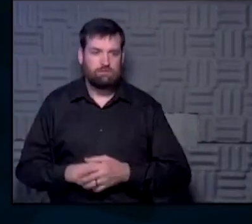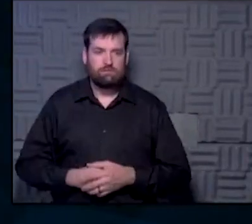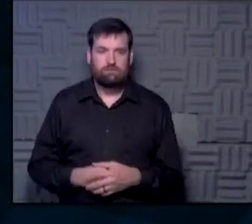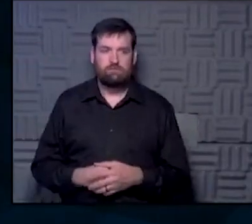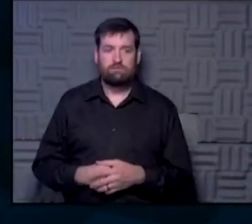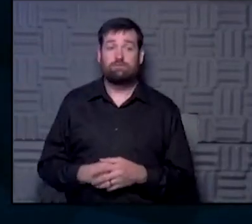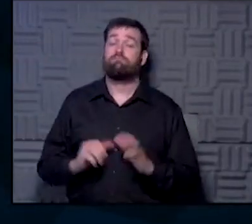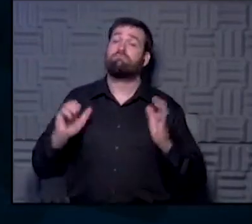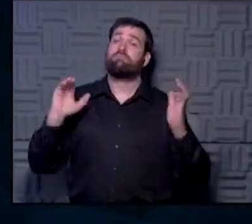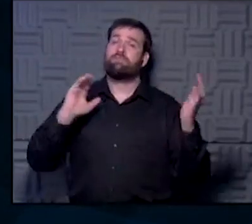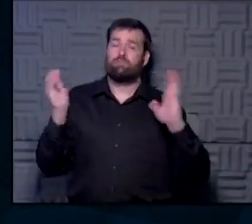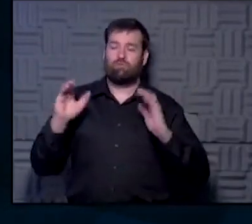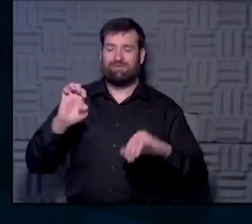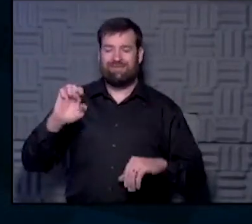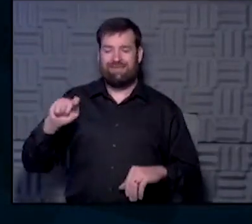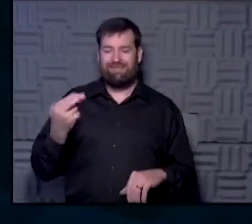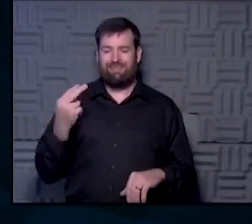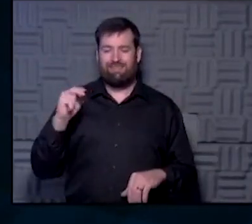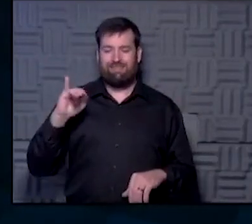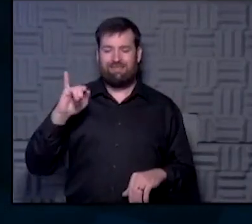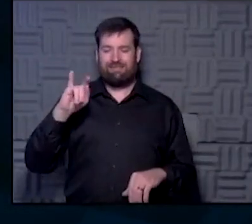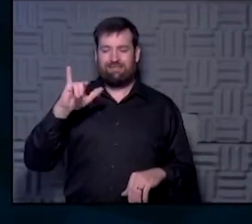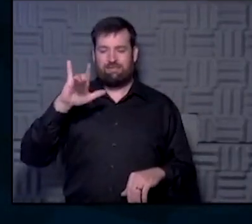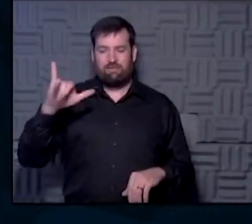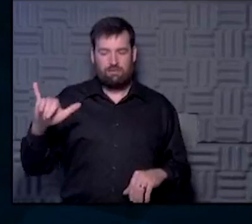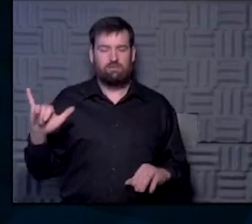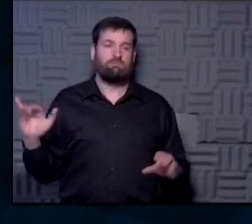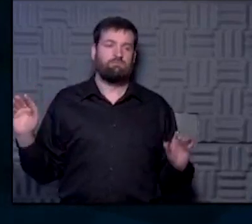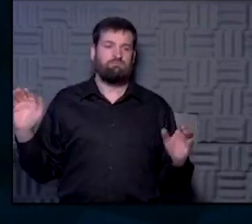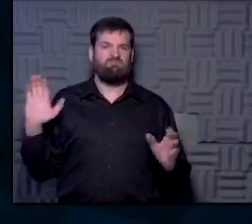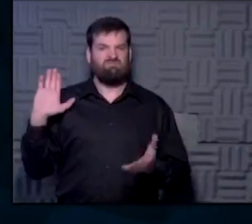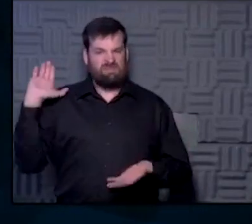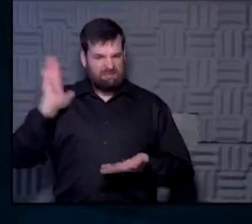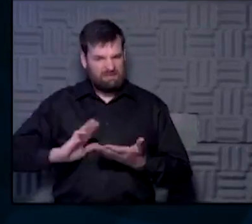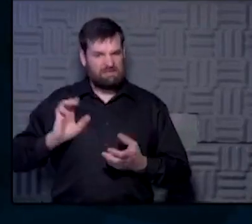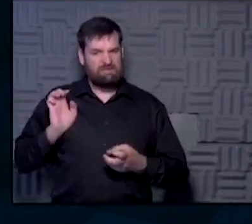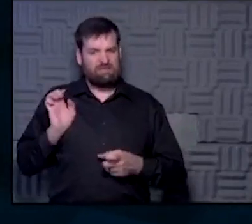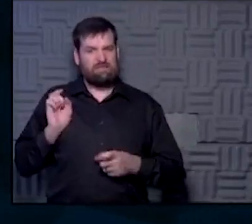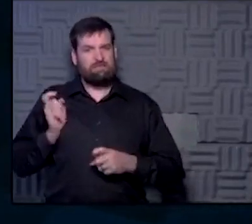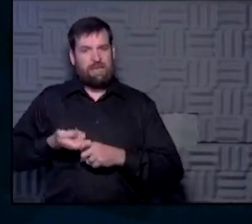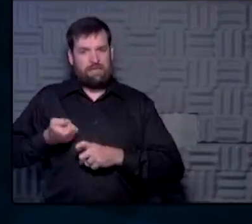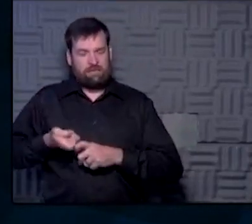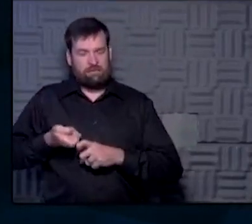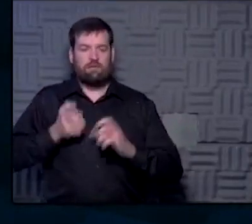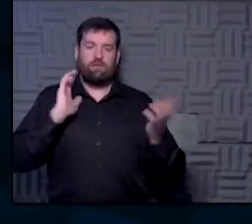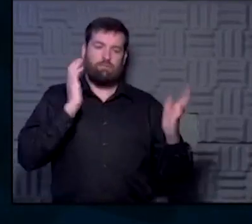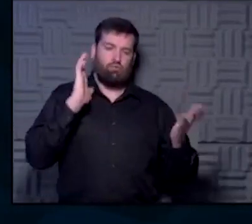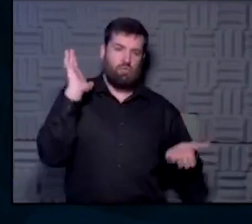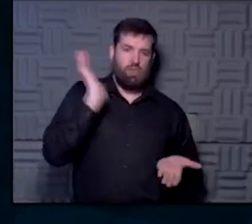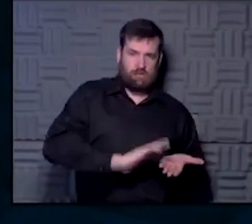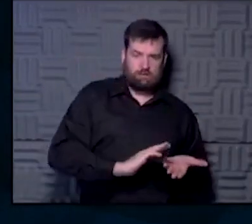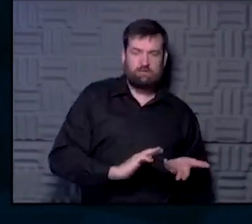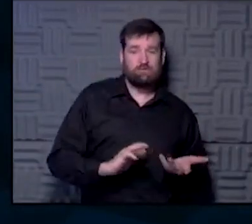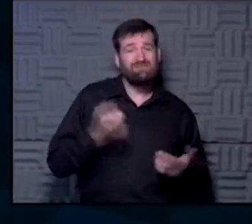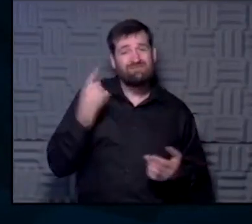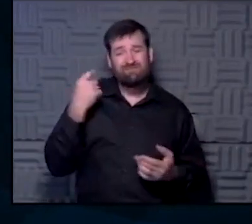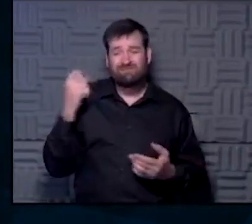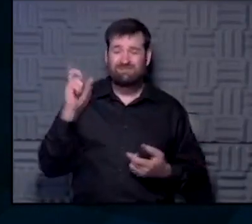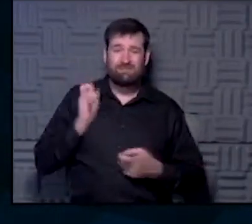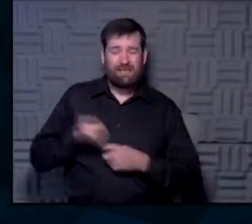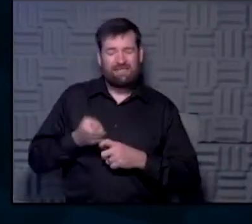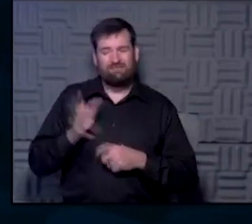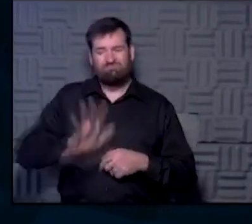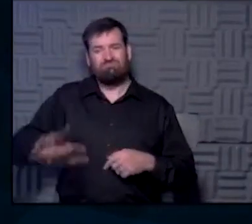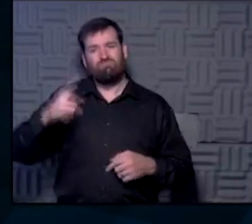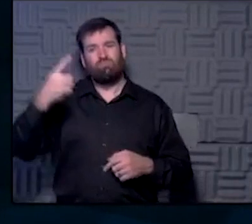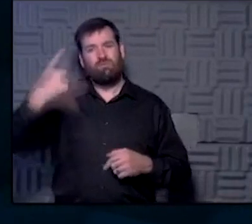And then similarly, by ethnicity, you can see we've had a much lower number of Hispanic deaths versus non-Hispanic. We would assume we would see that since Hispanics make up about a quarter